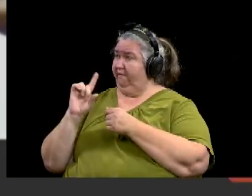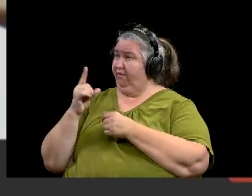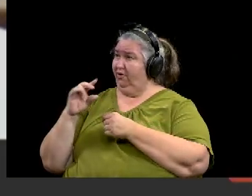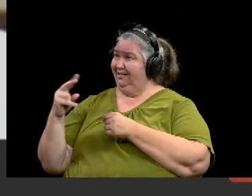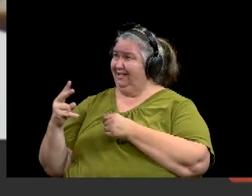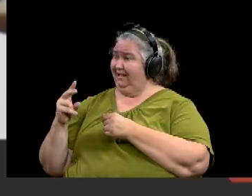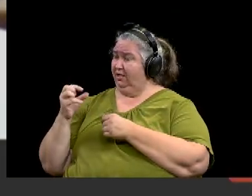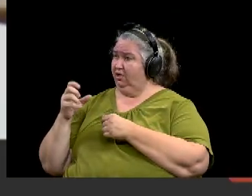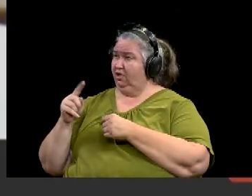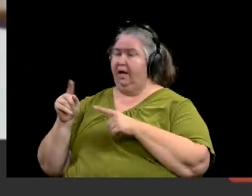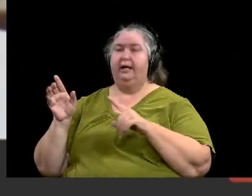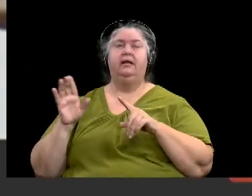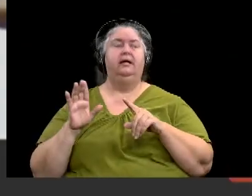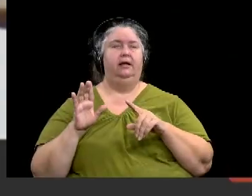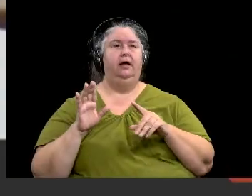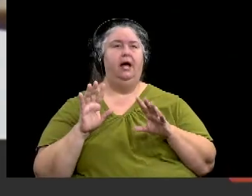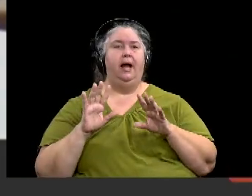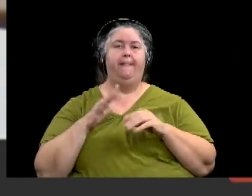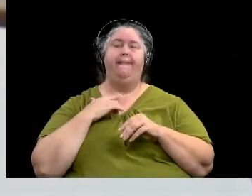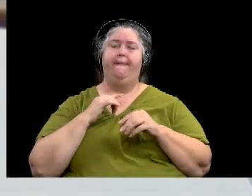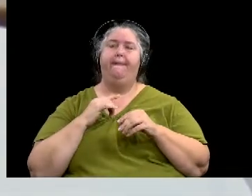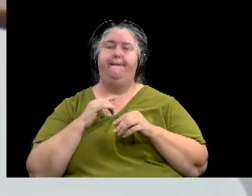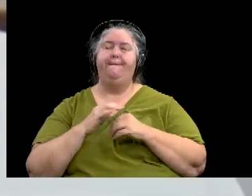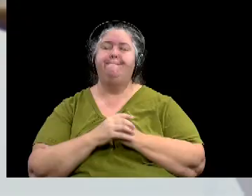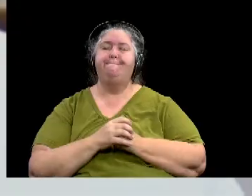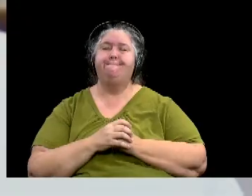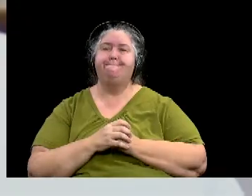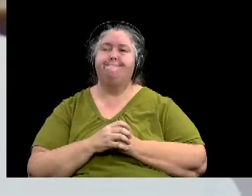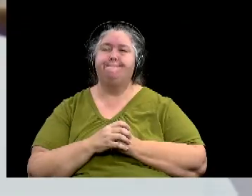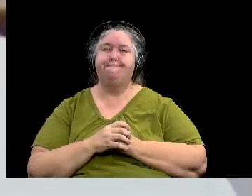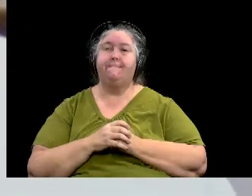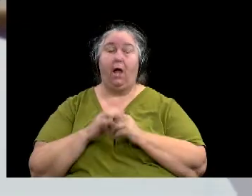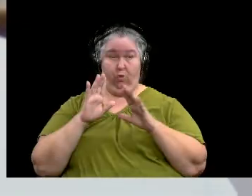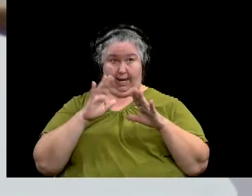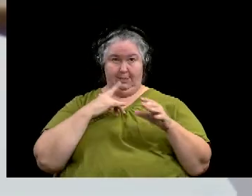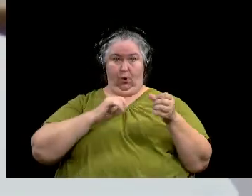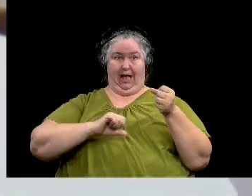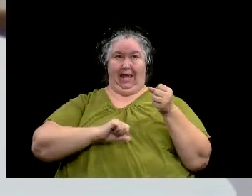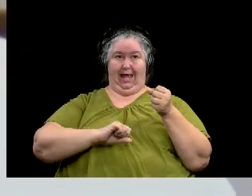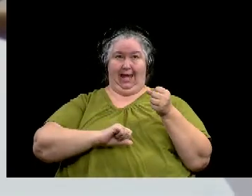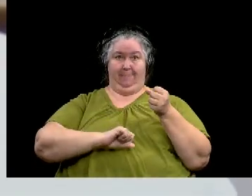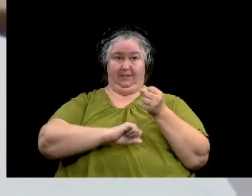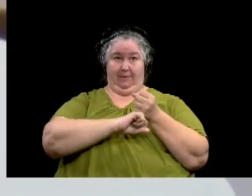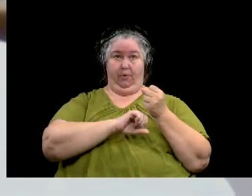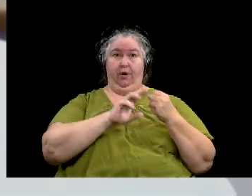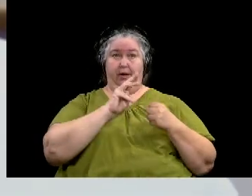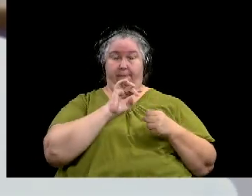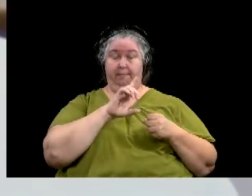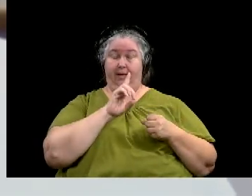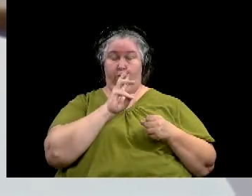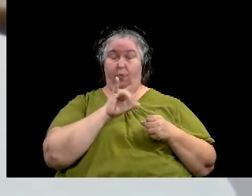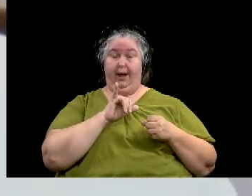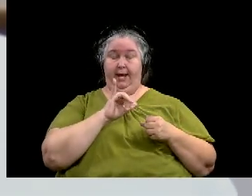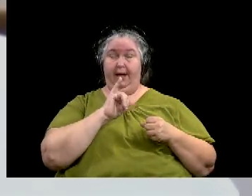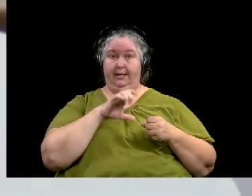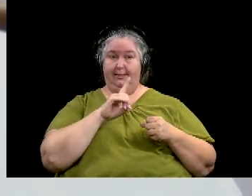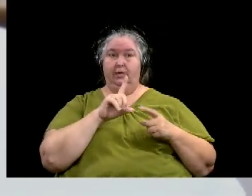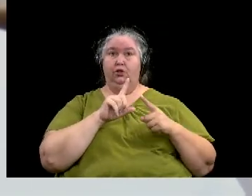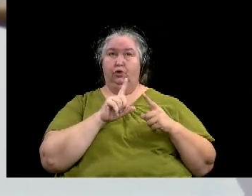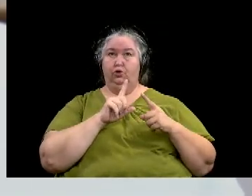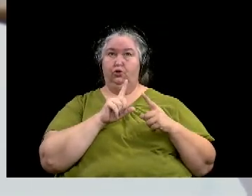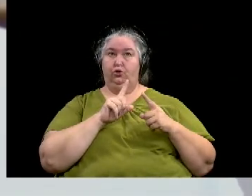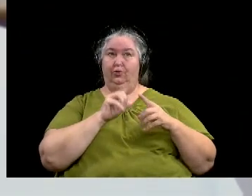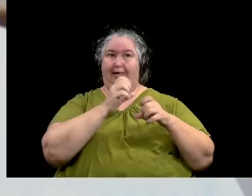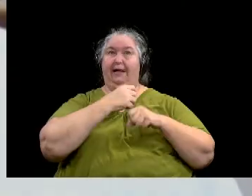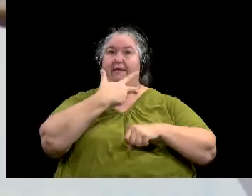of Midway ISD looking to get out ahead and getting vaccines for particularly